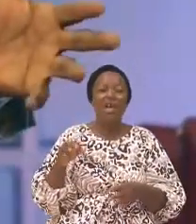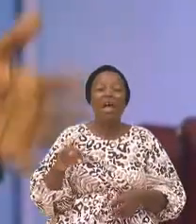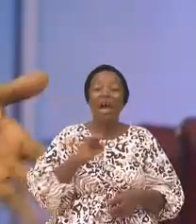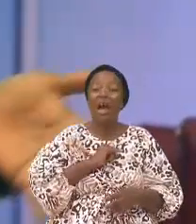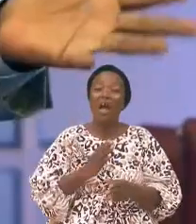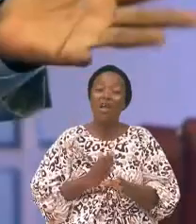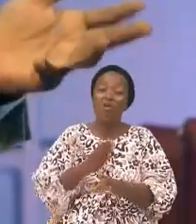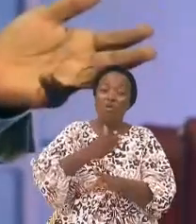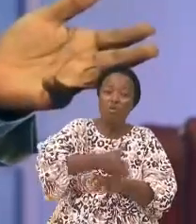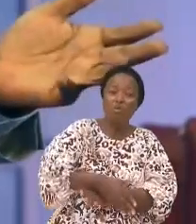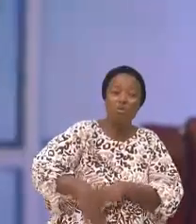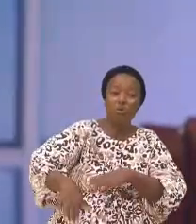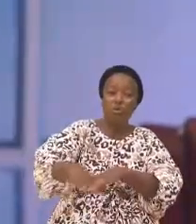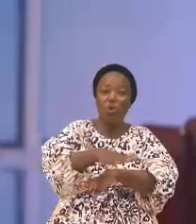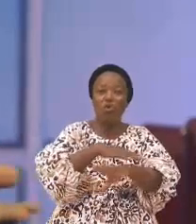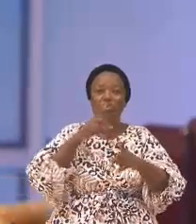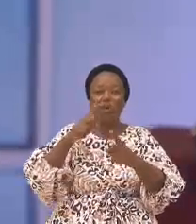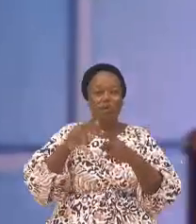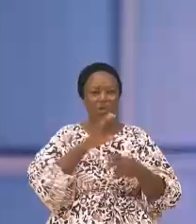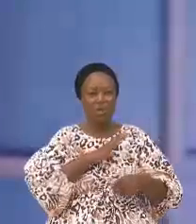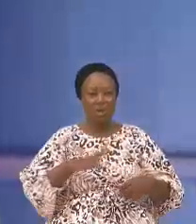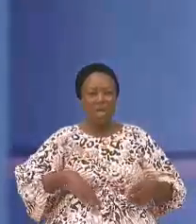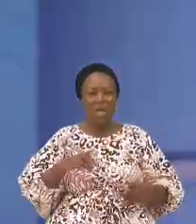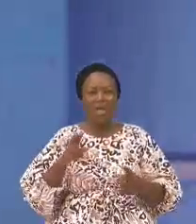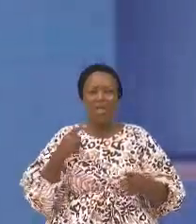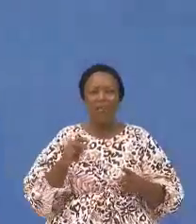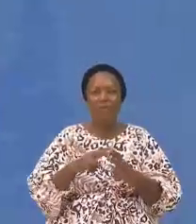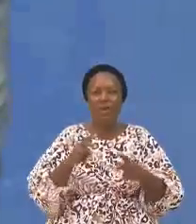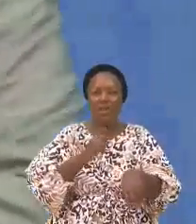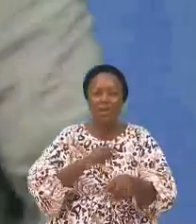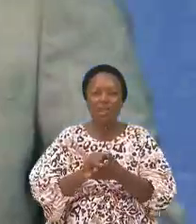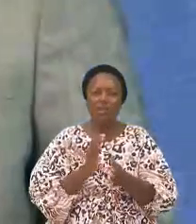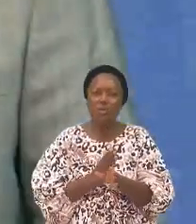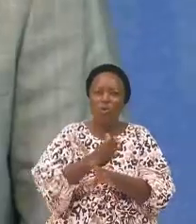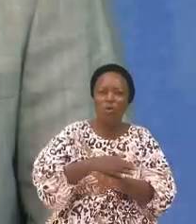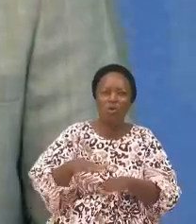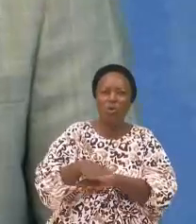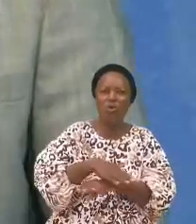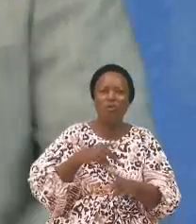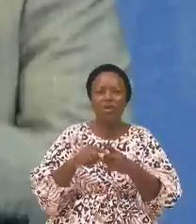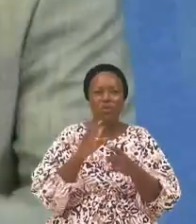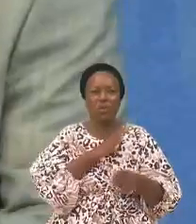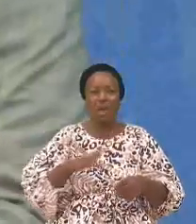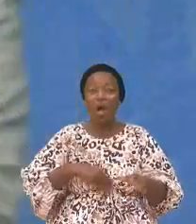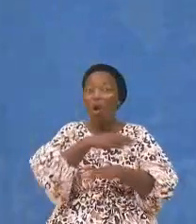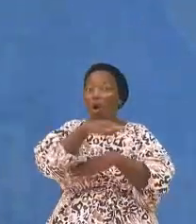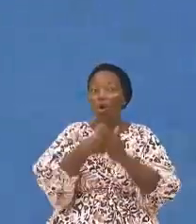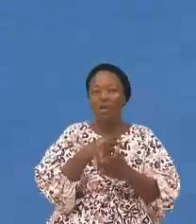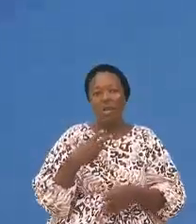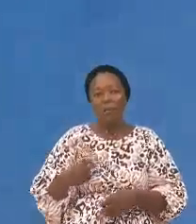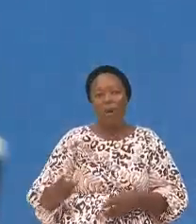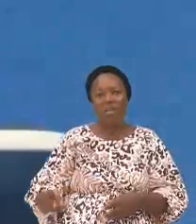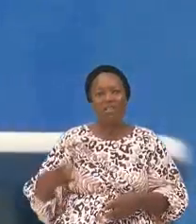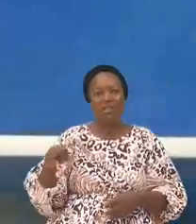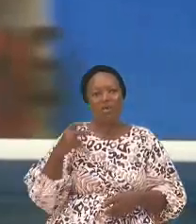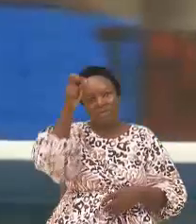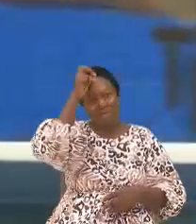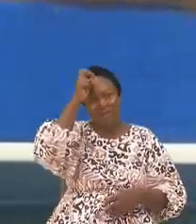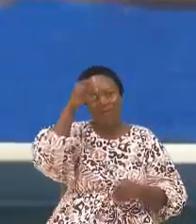the reptile, the crawling spirit, I cross over unto Christ. The moment you cross over